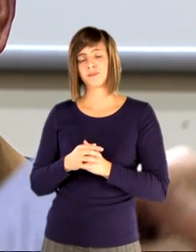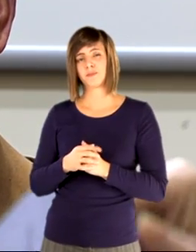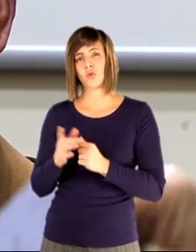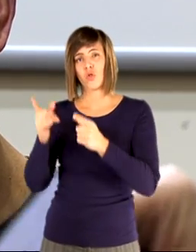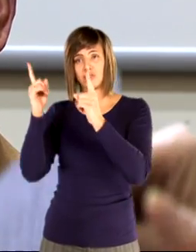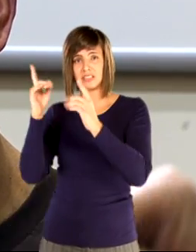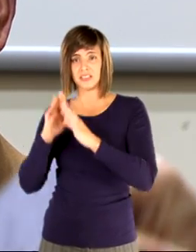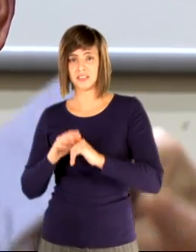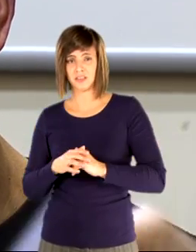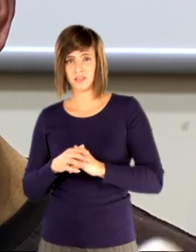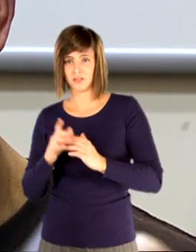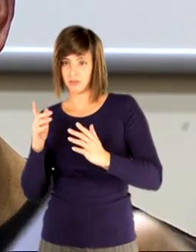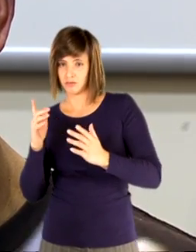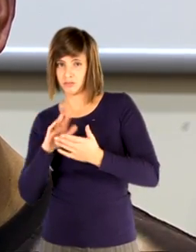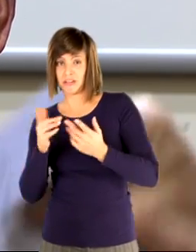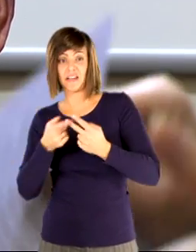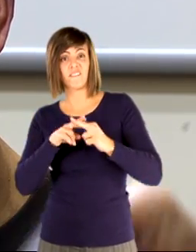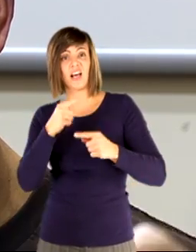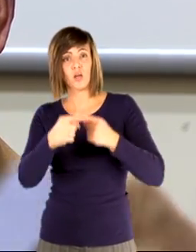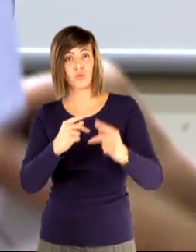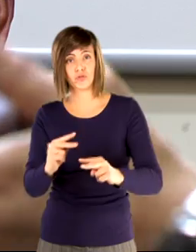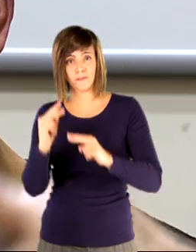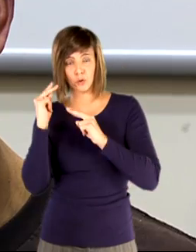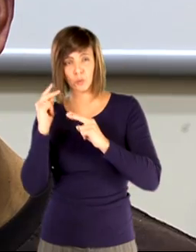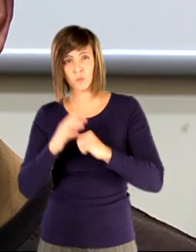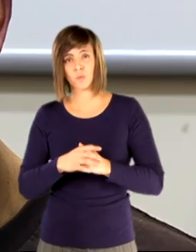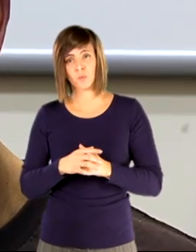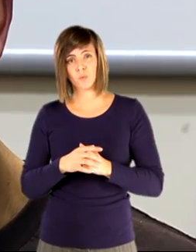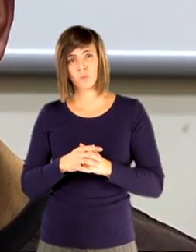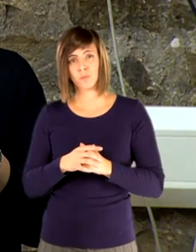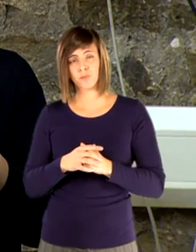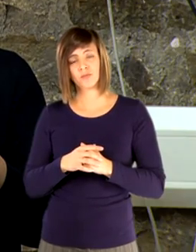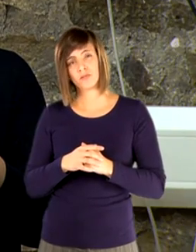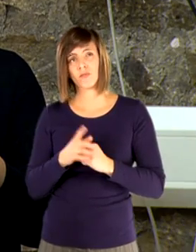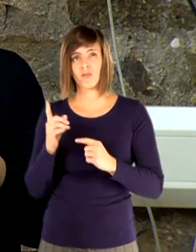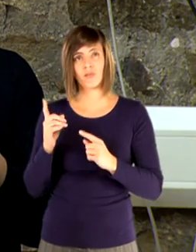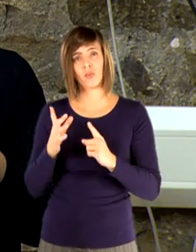authority, they've got to, if it's an annual review,